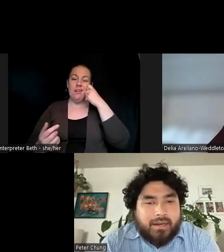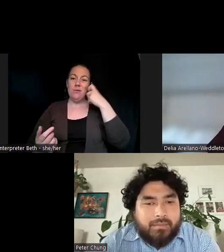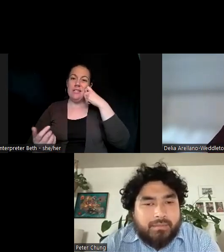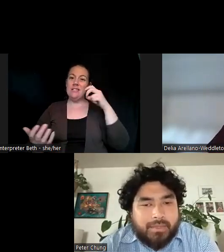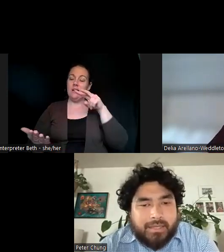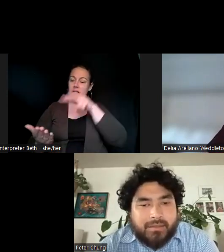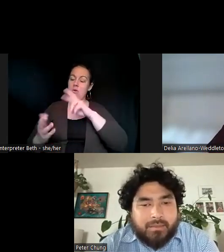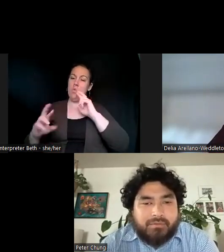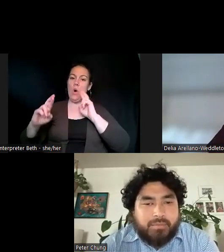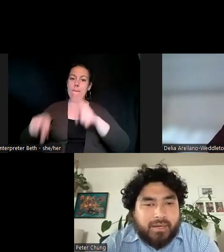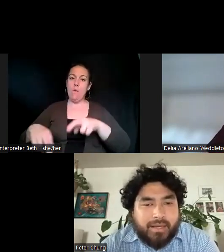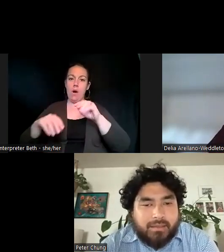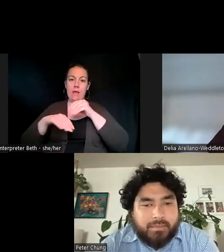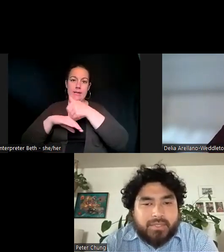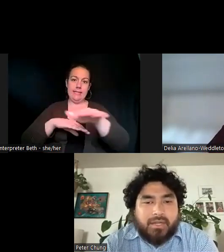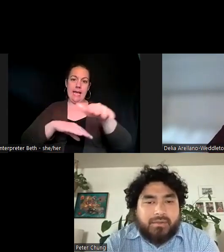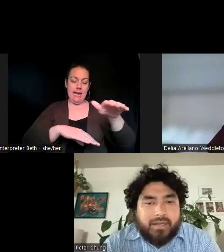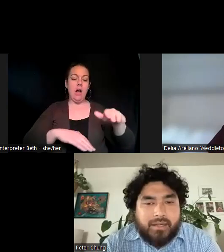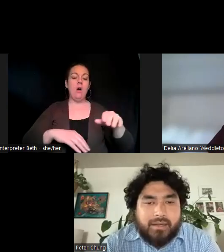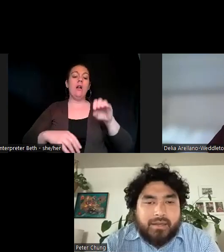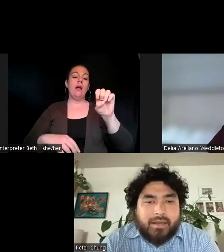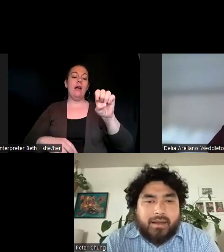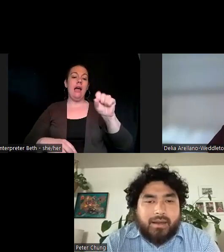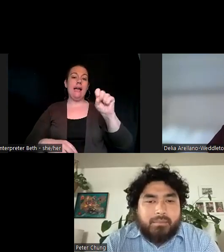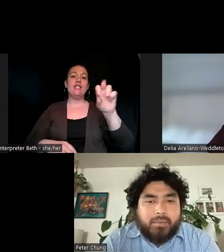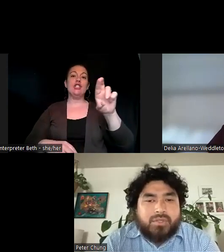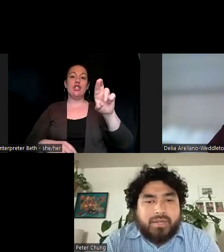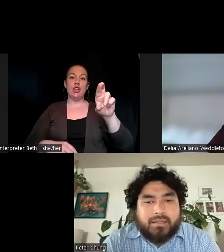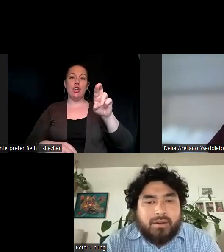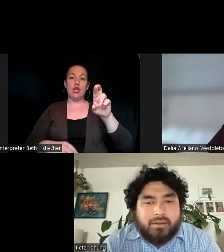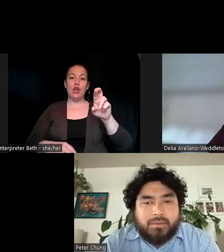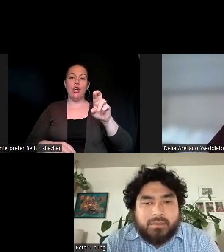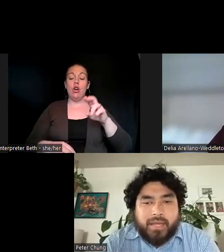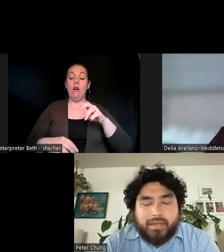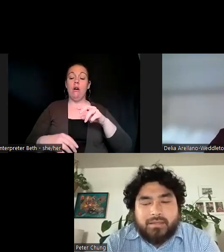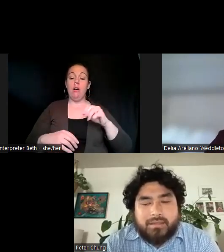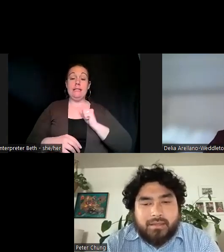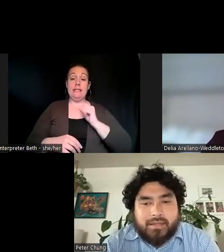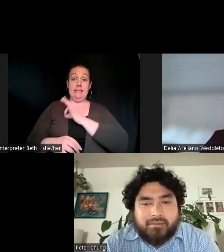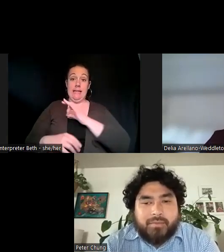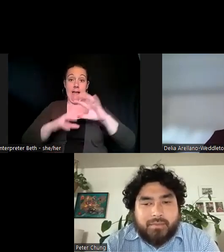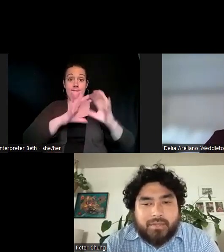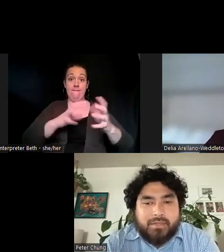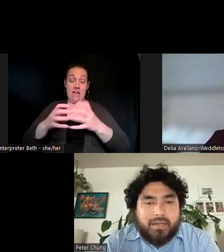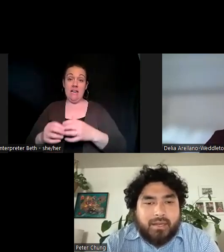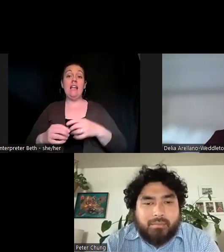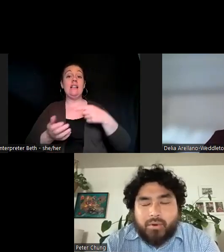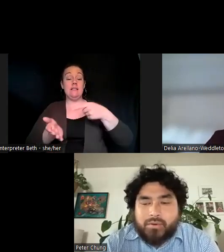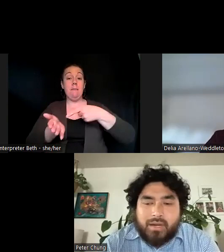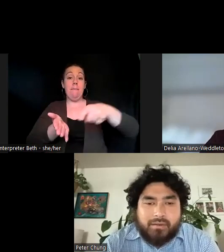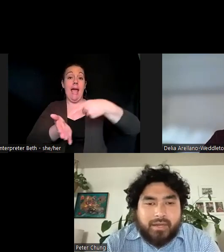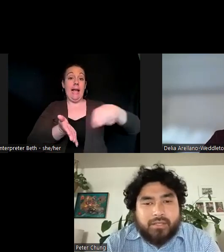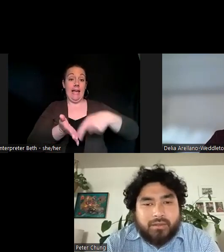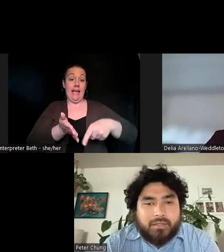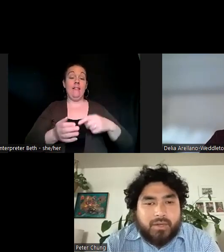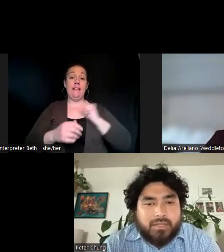out, in terms of ESSER personnel funding, most of it has gone towards paying existing staff members, both